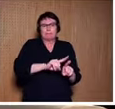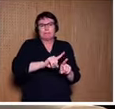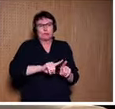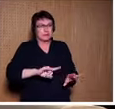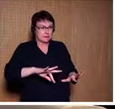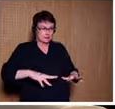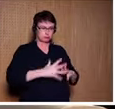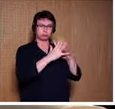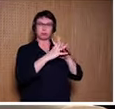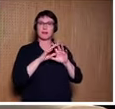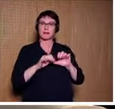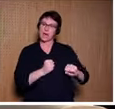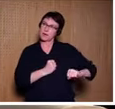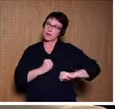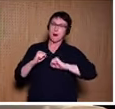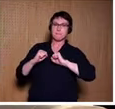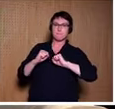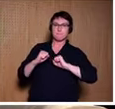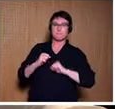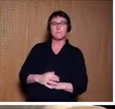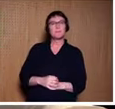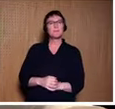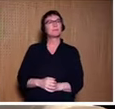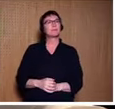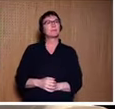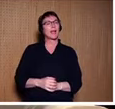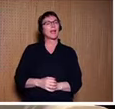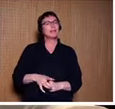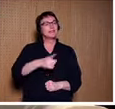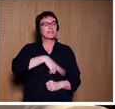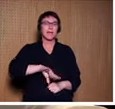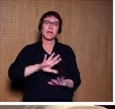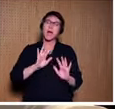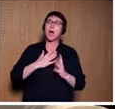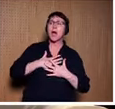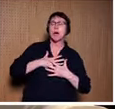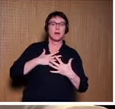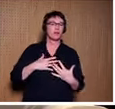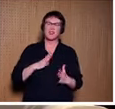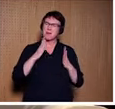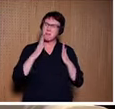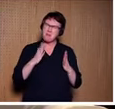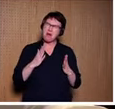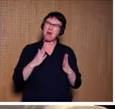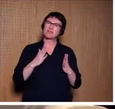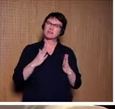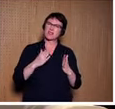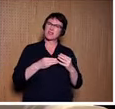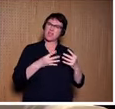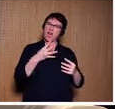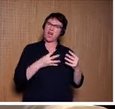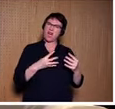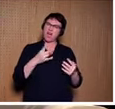well, it needs to be bold in explaining, with evidence, the